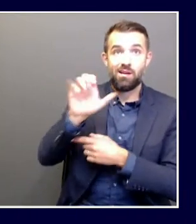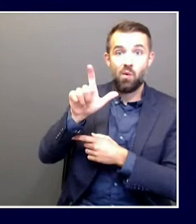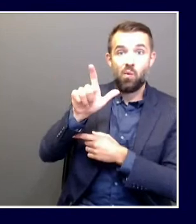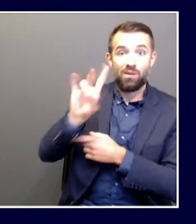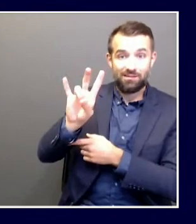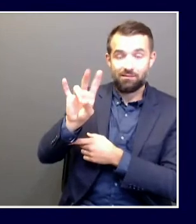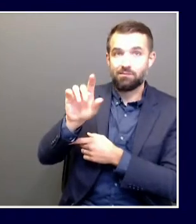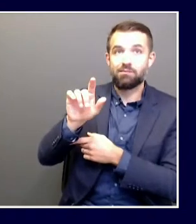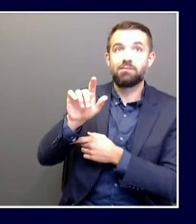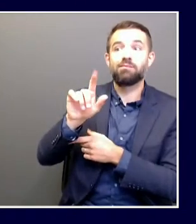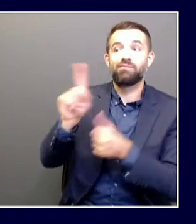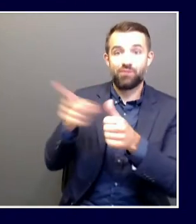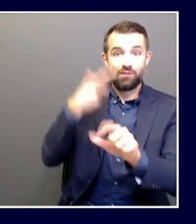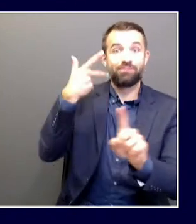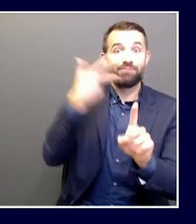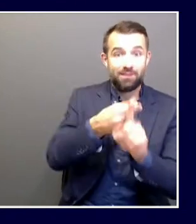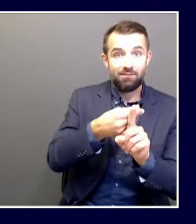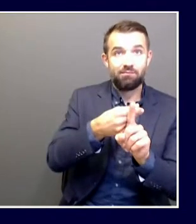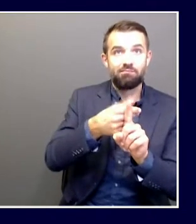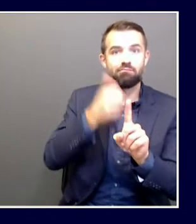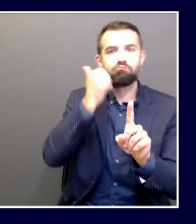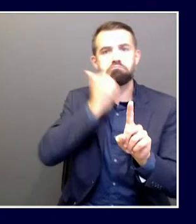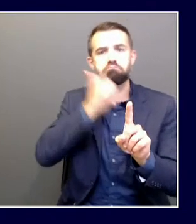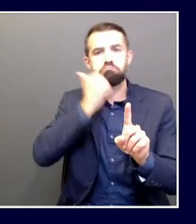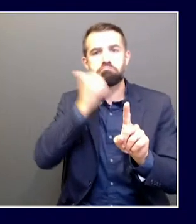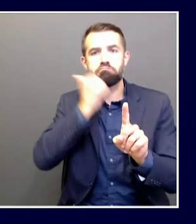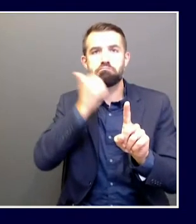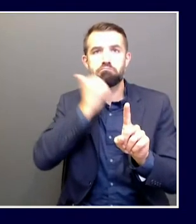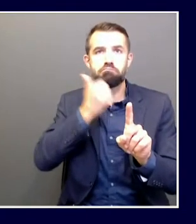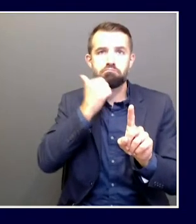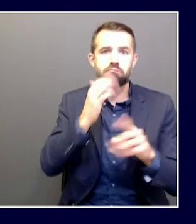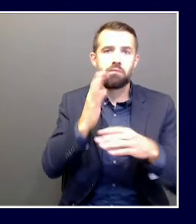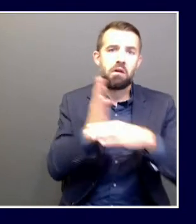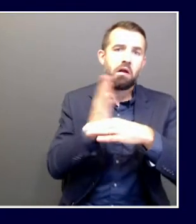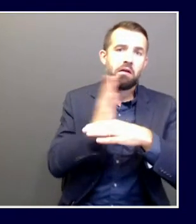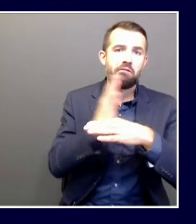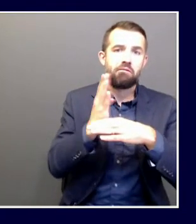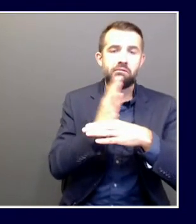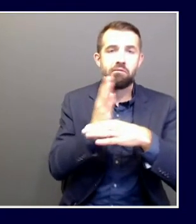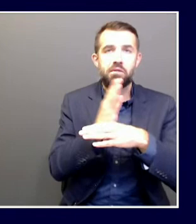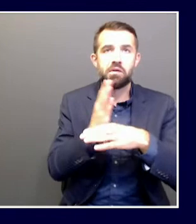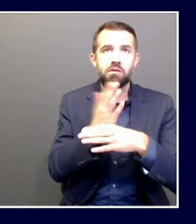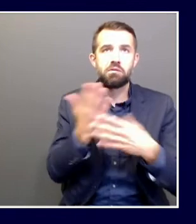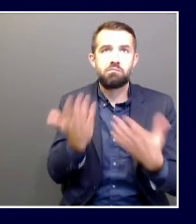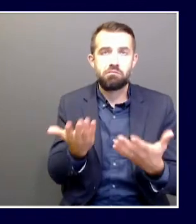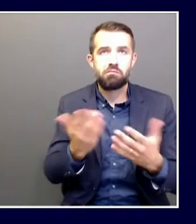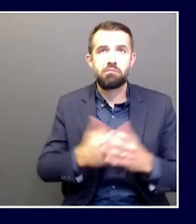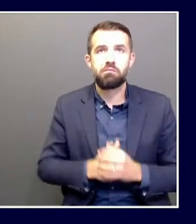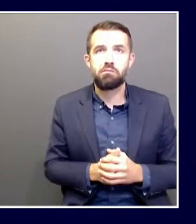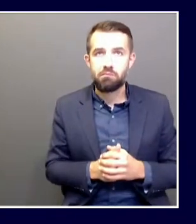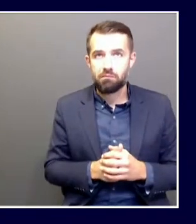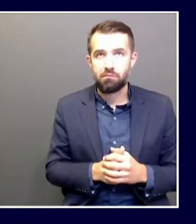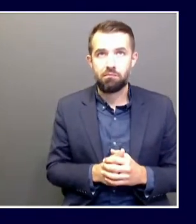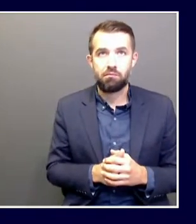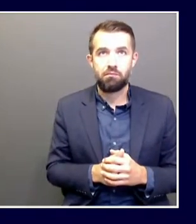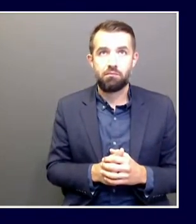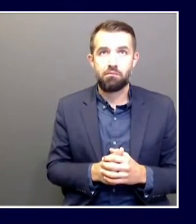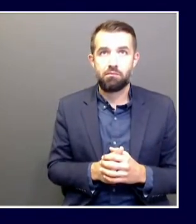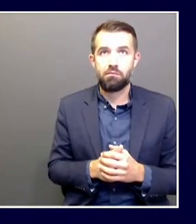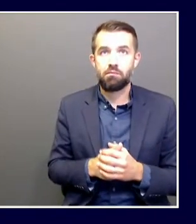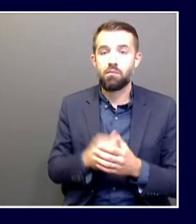per day over the last 7 days. In the 7-day block preceding that, we were administering